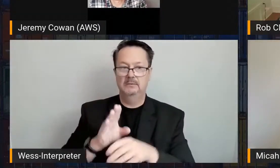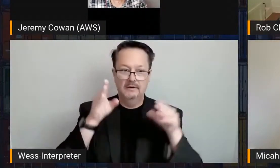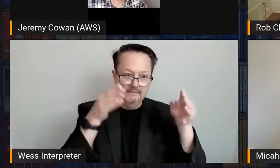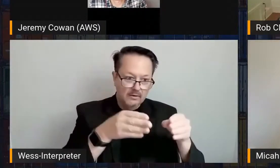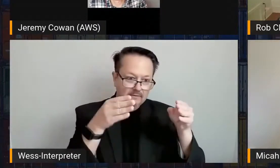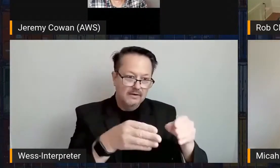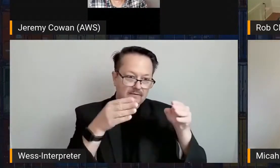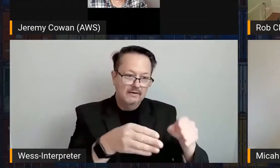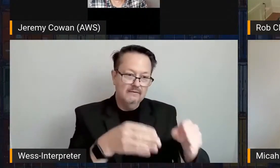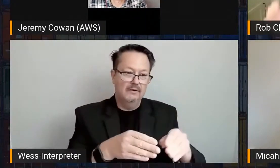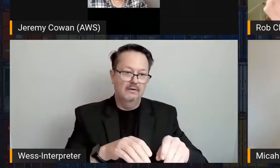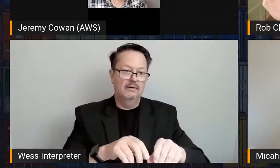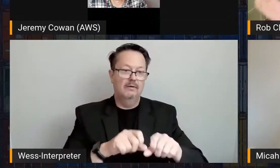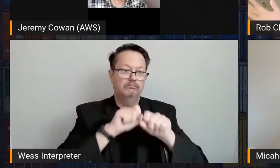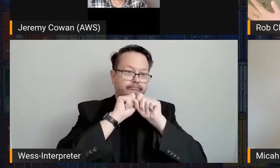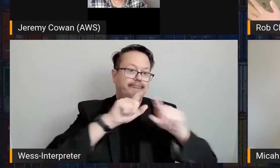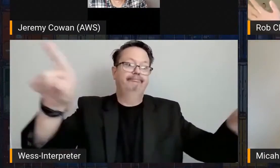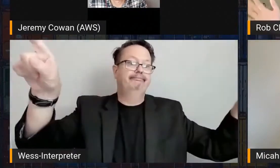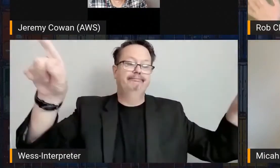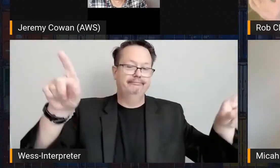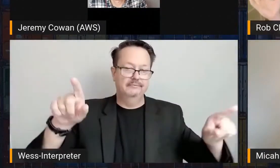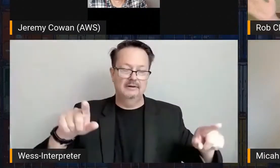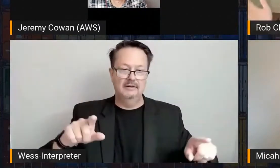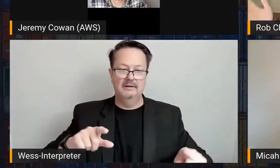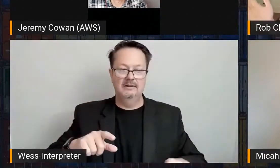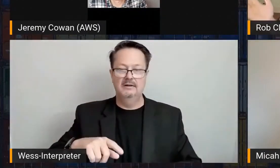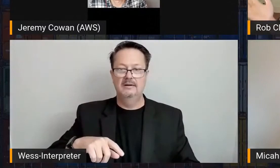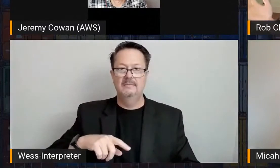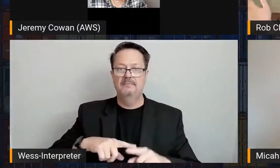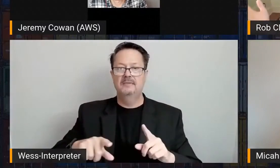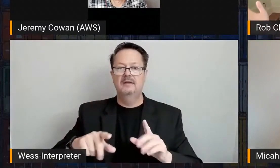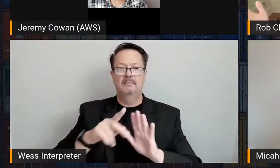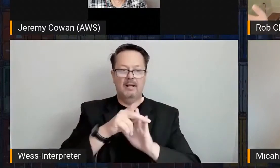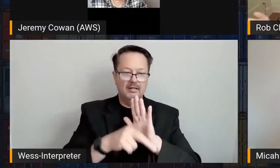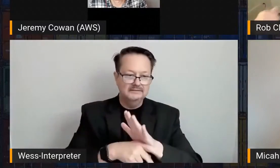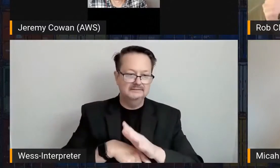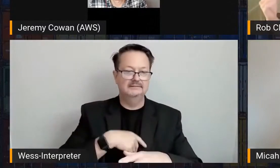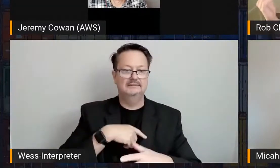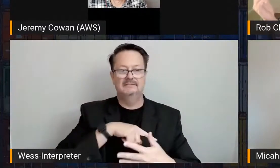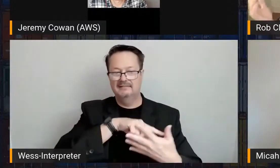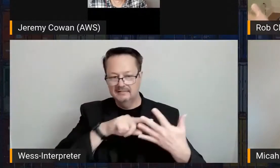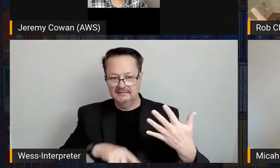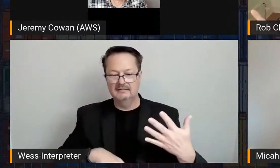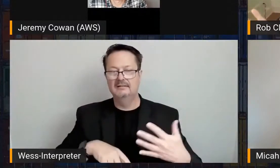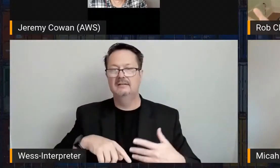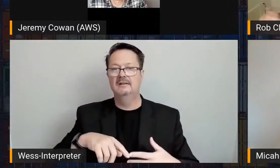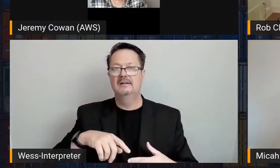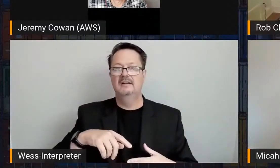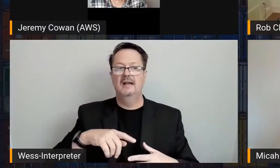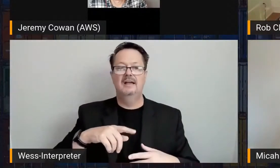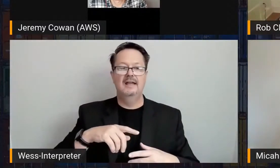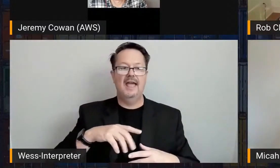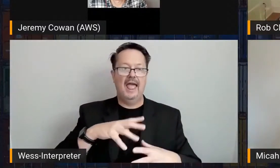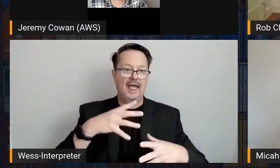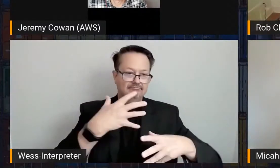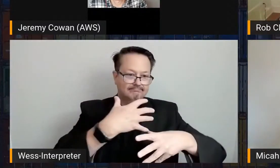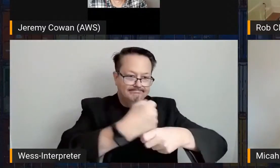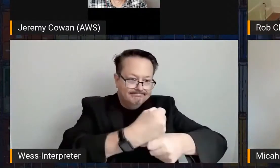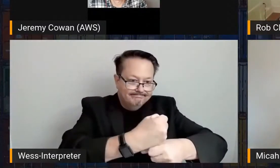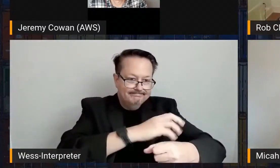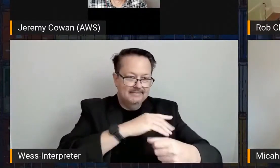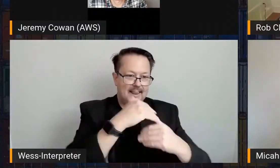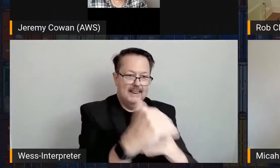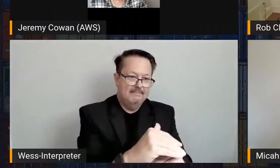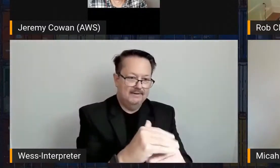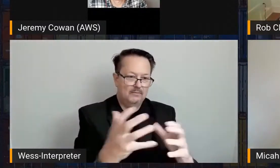on thing one, a breakout, and far less on thing two, which is like the policy and the RBAC and constraining whatever that container can do